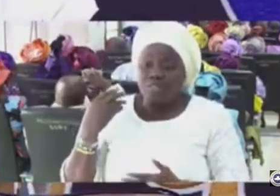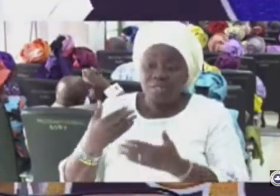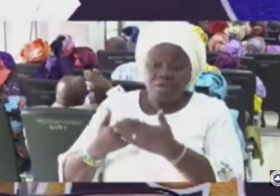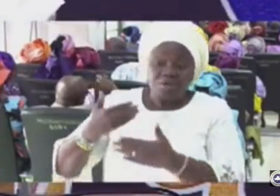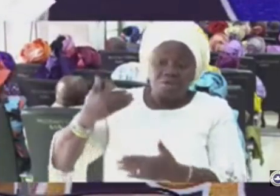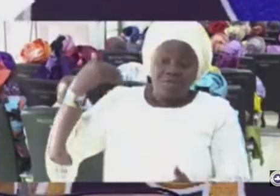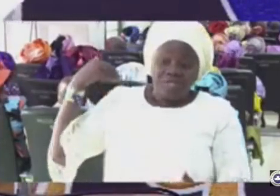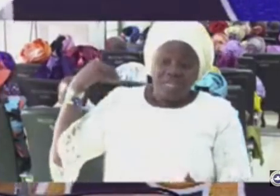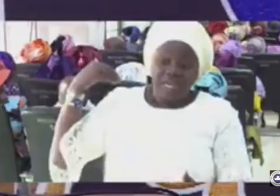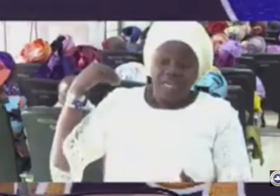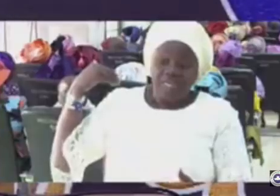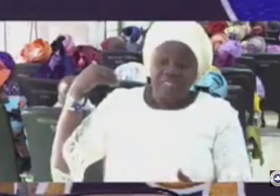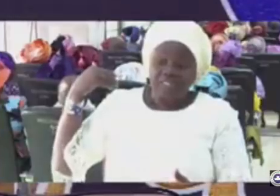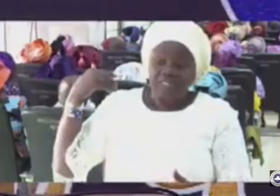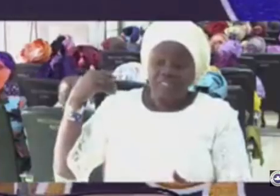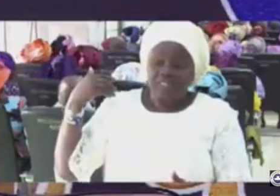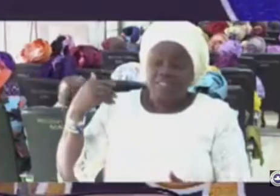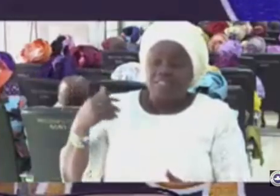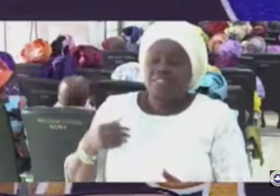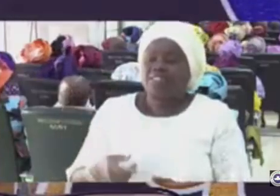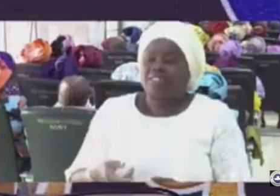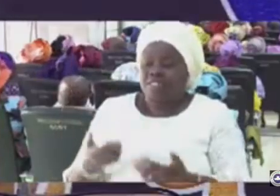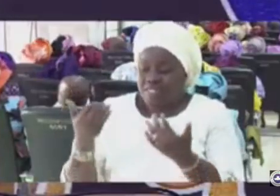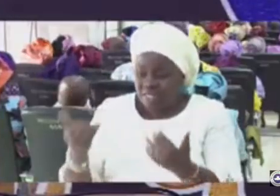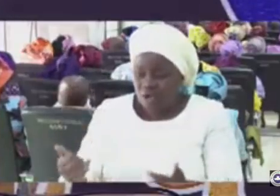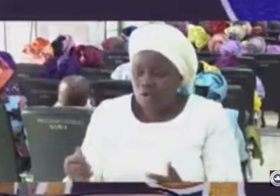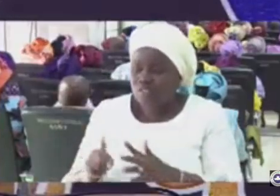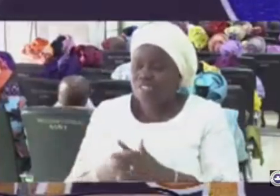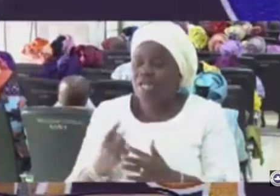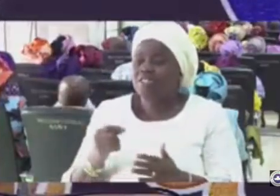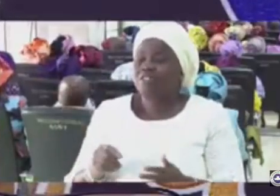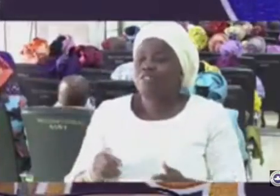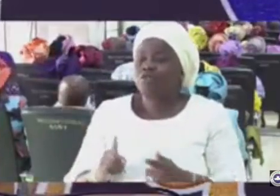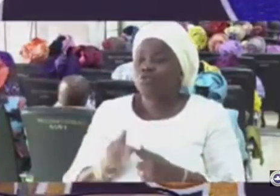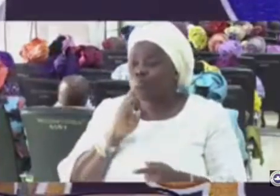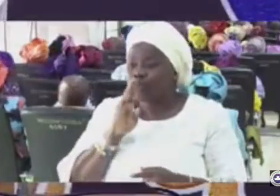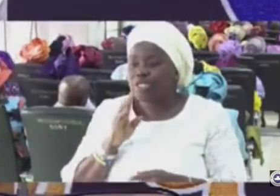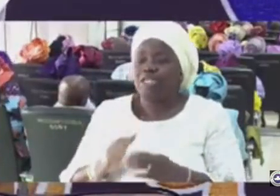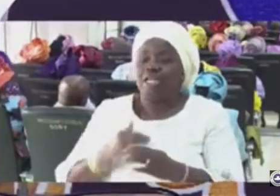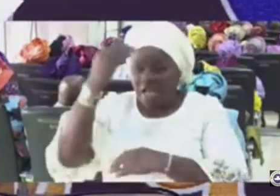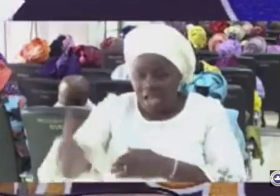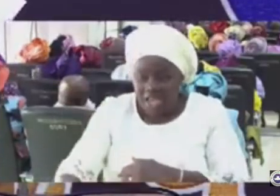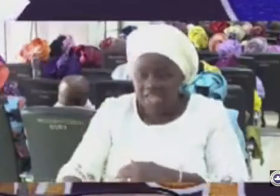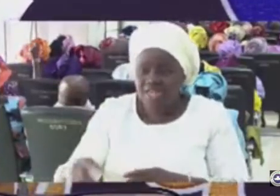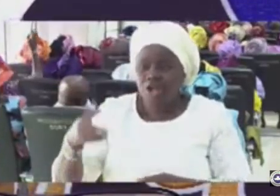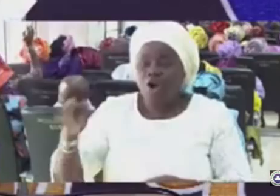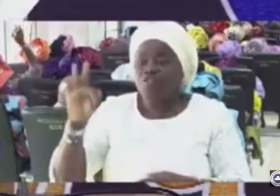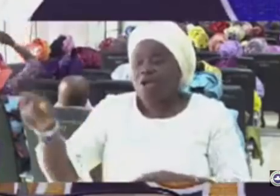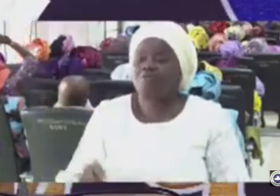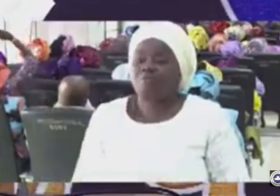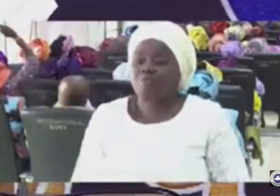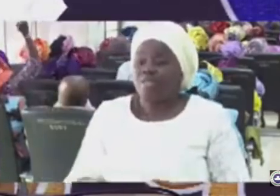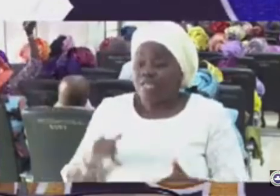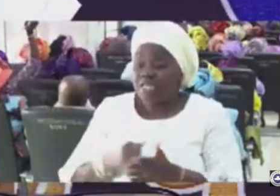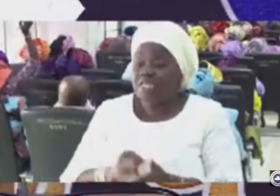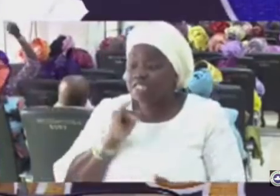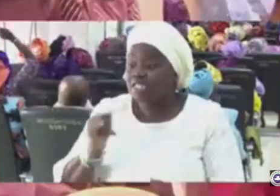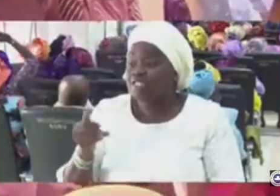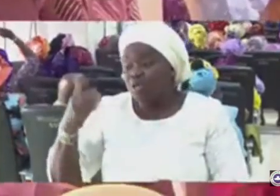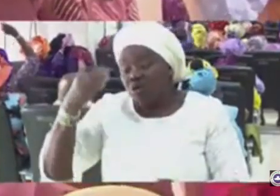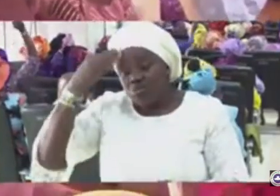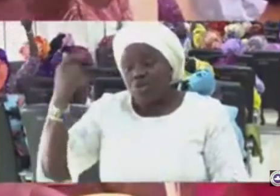And it's not because you are clever. It's not because you are able. It's not because you are wise. You are where you are because of